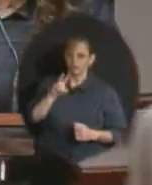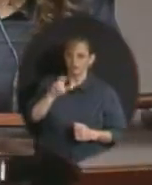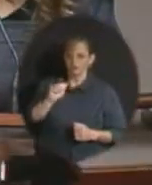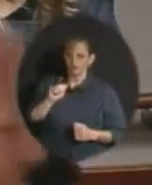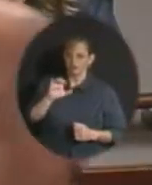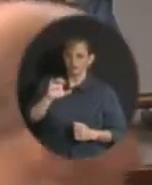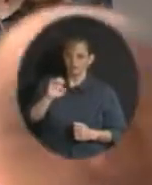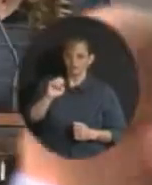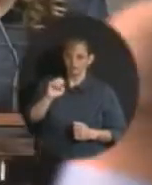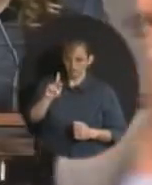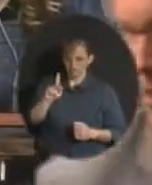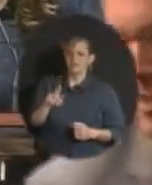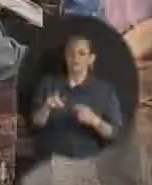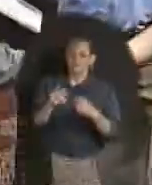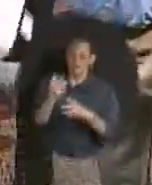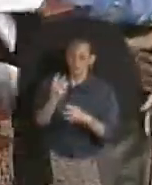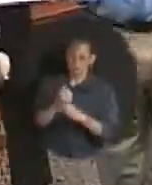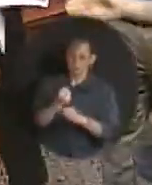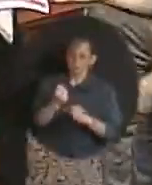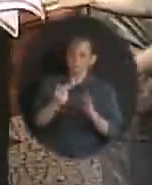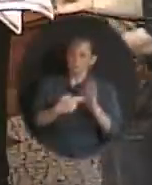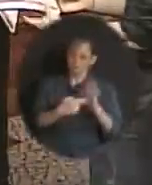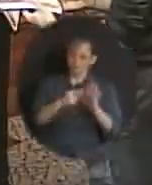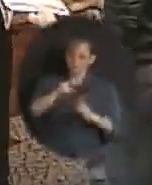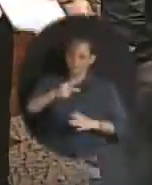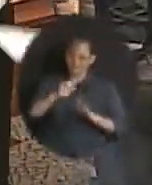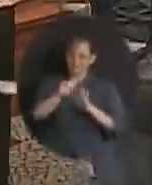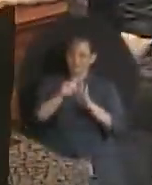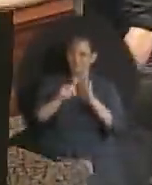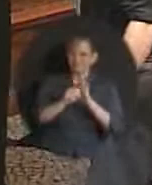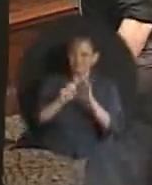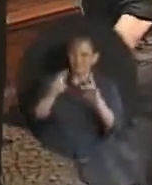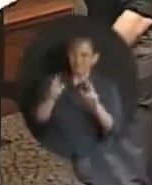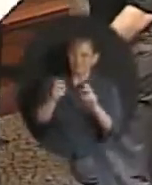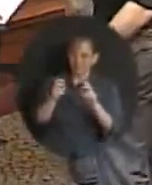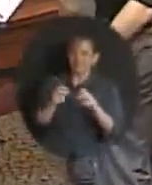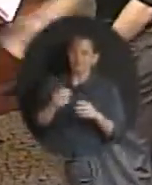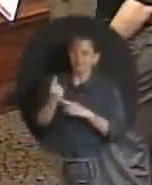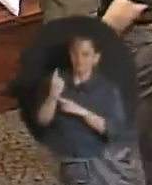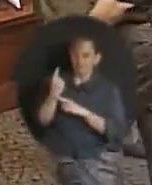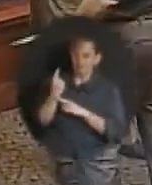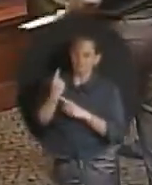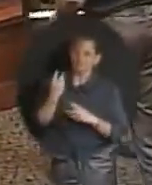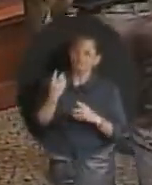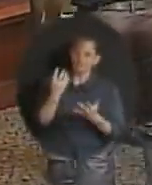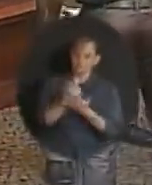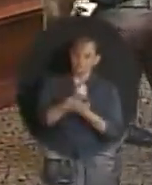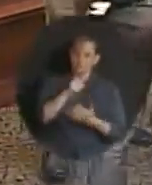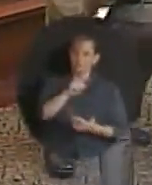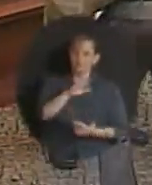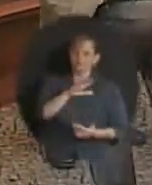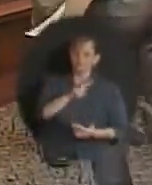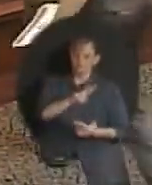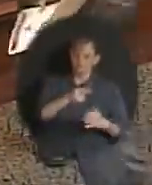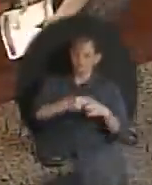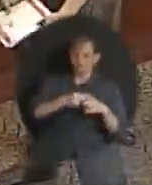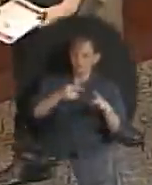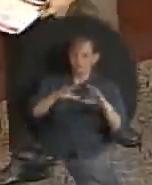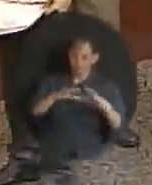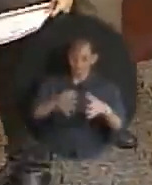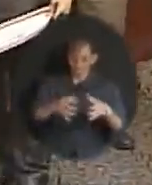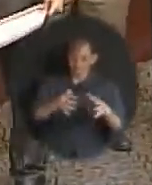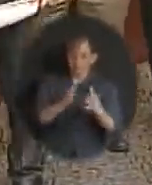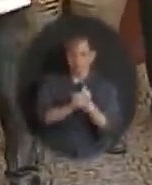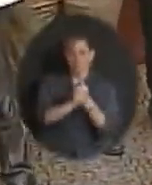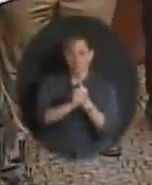2nd straight state title for Connor. Last year, he won the state title in the 152-pound weight class. Congratulations to both of you.